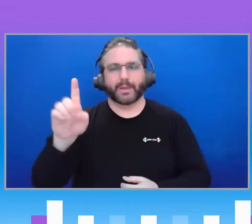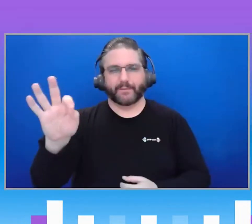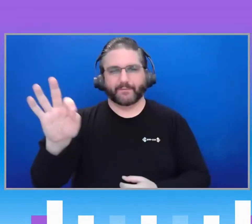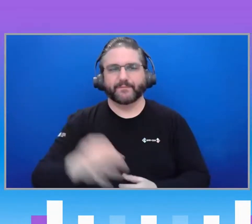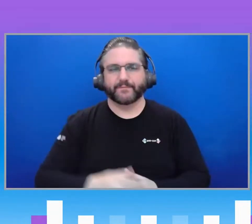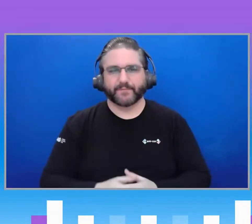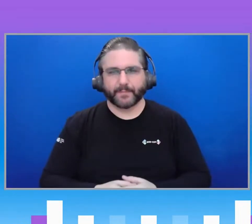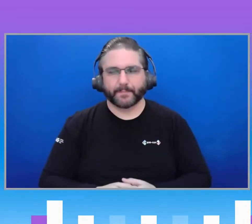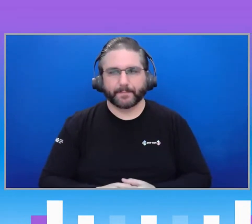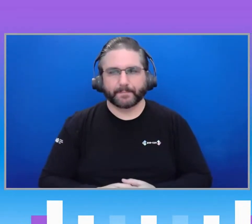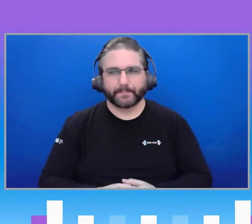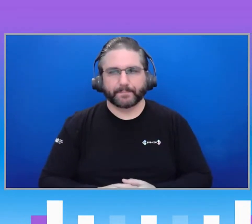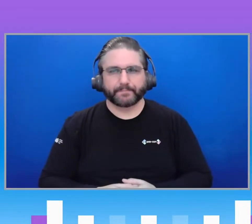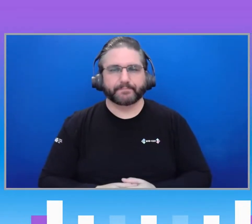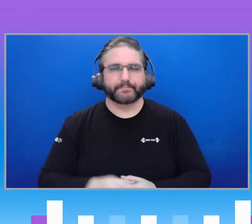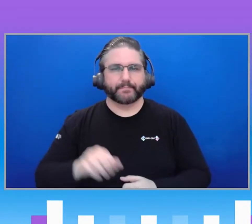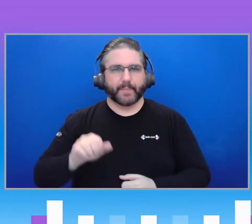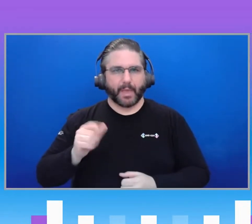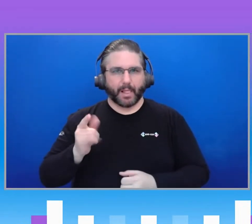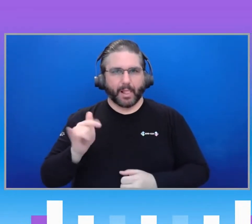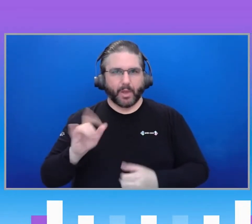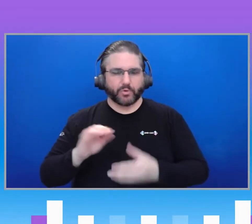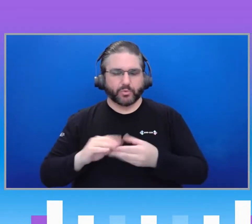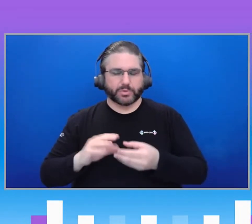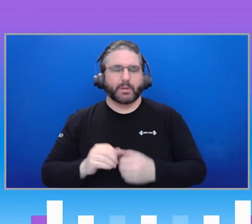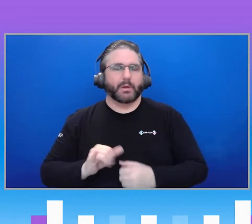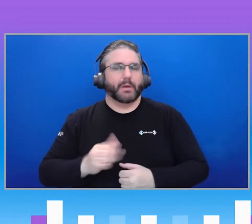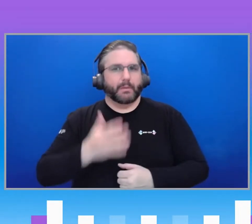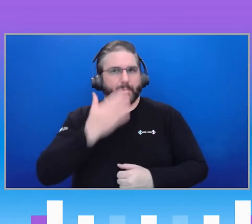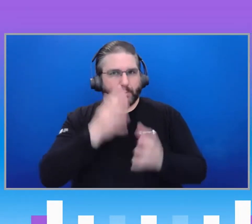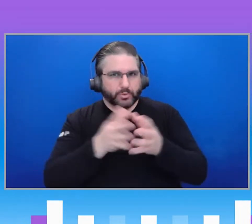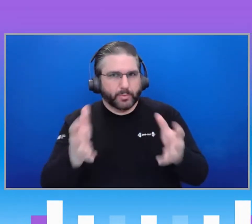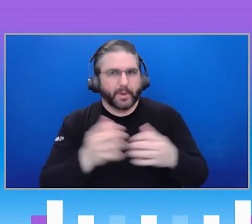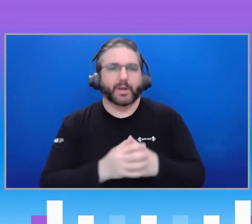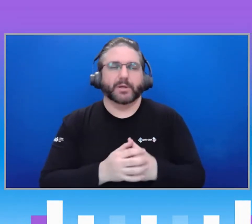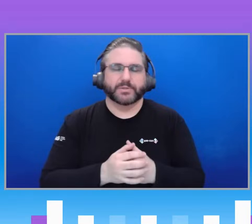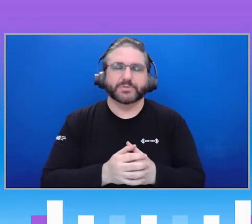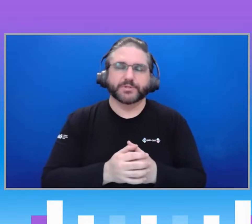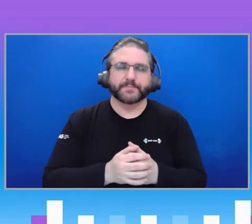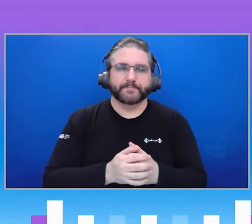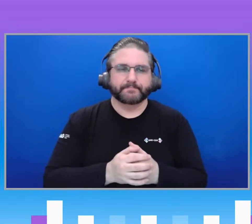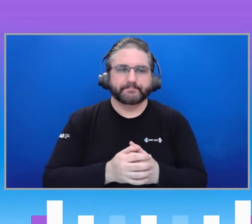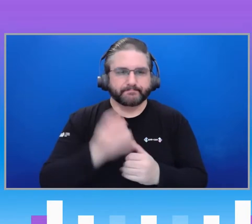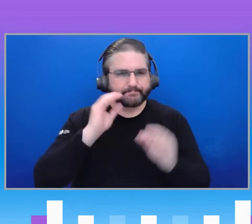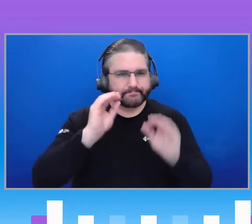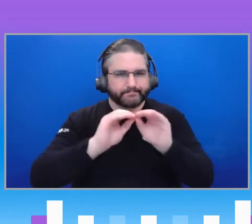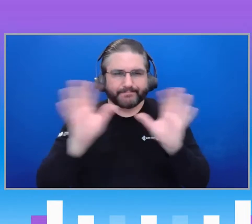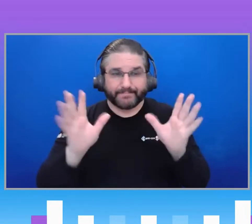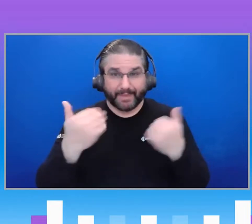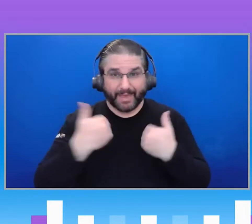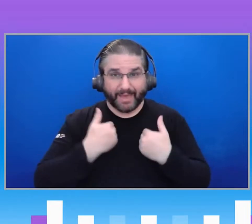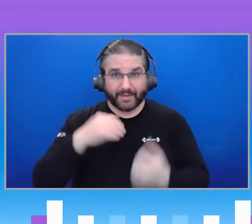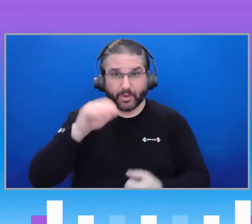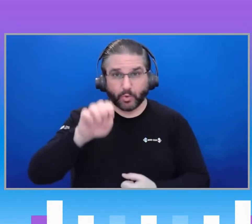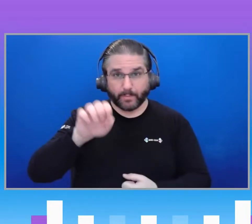Thank you so much. I mean, it is obvious that having the European Accessibility Act,